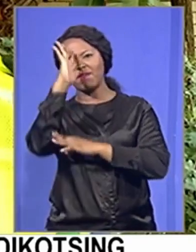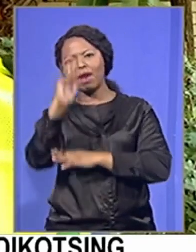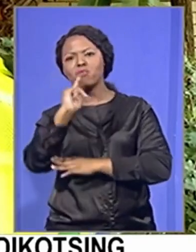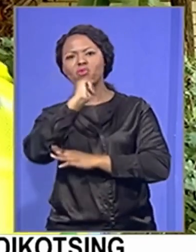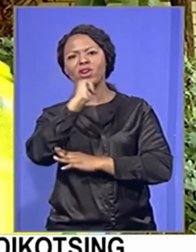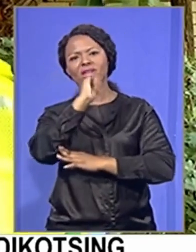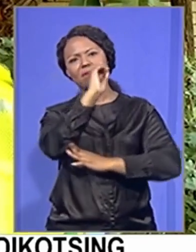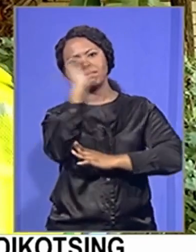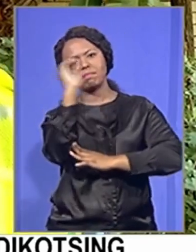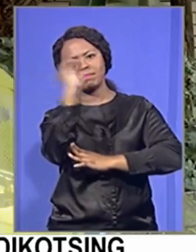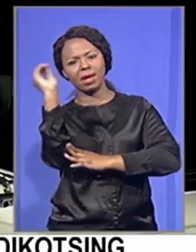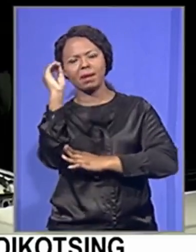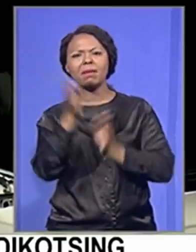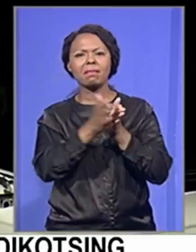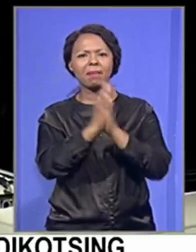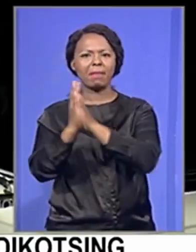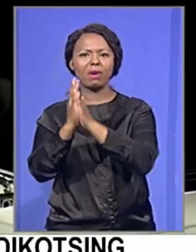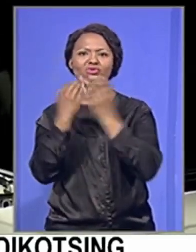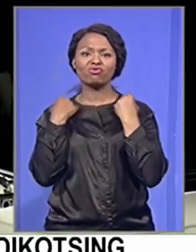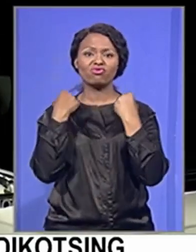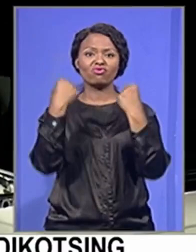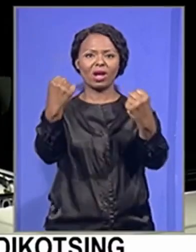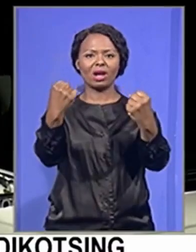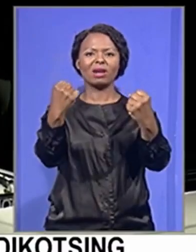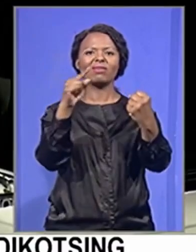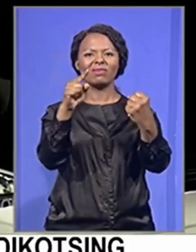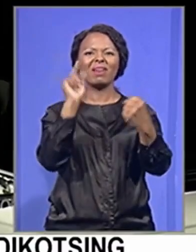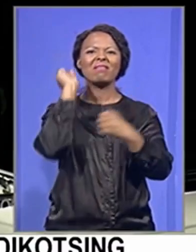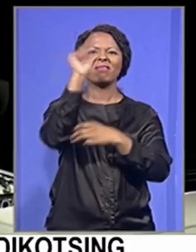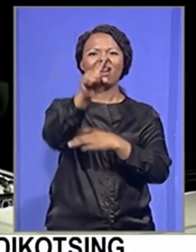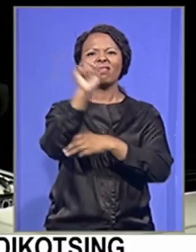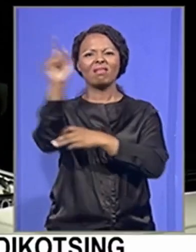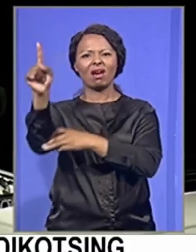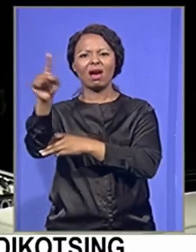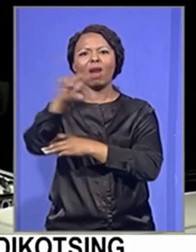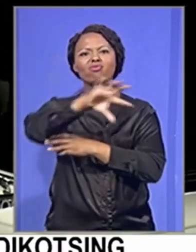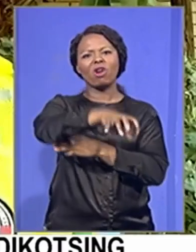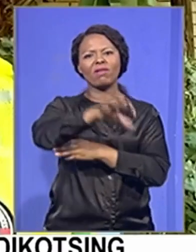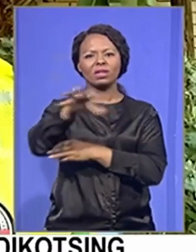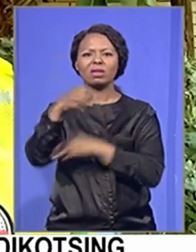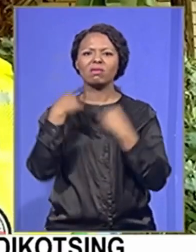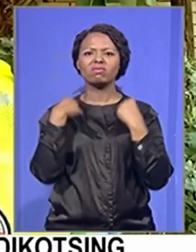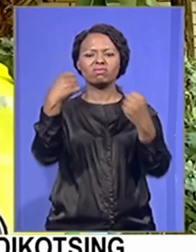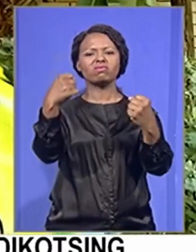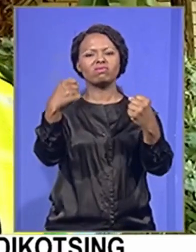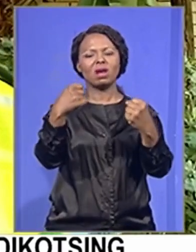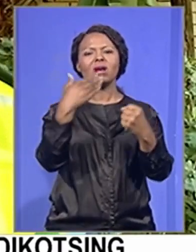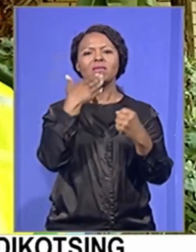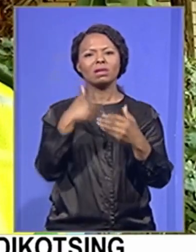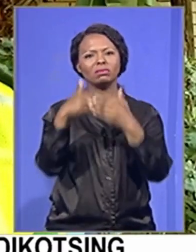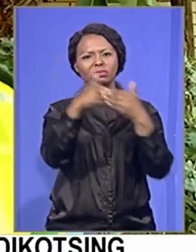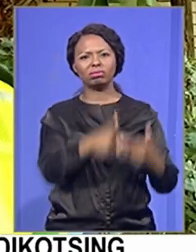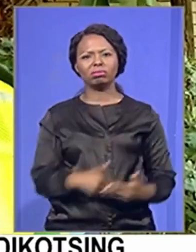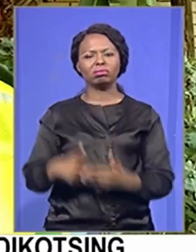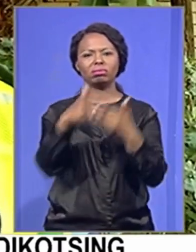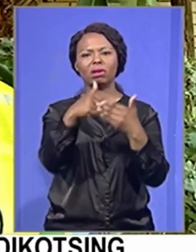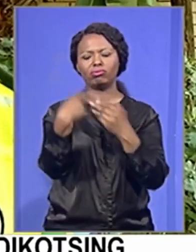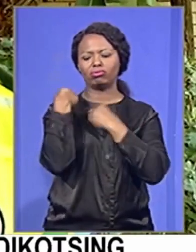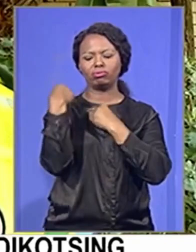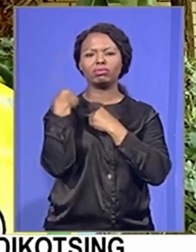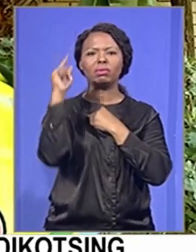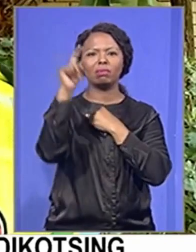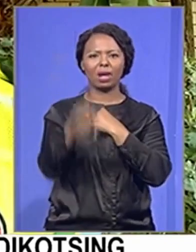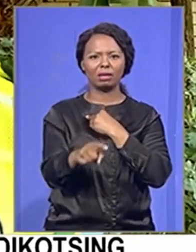Se re se kopang he ho ba batho ba batla kena mebileng ba ya diphomolong jwalo re kopa ba rale maeto a bona e se